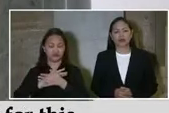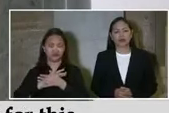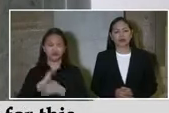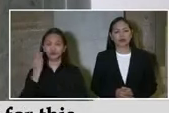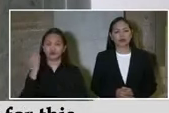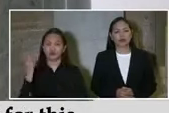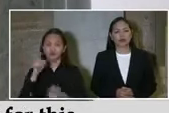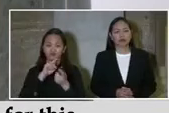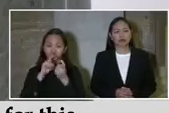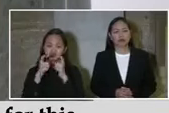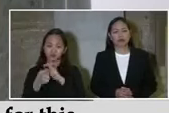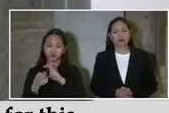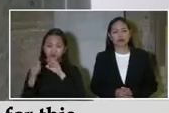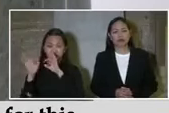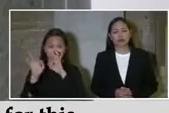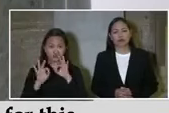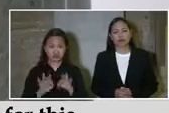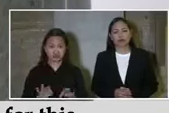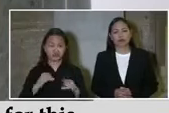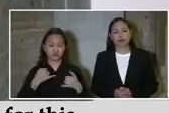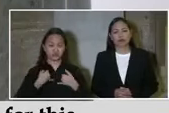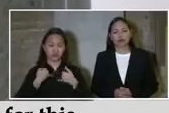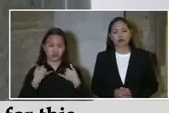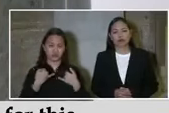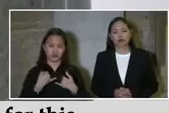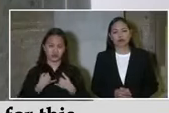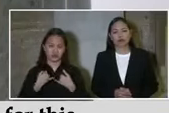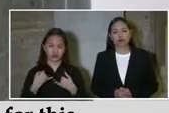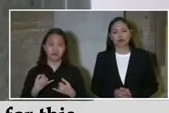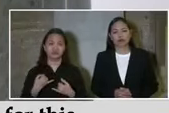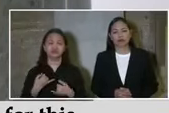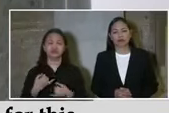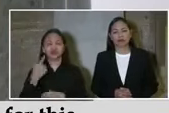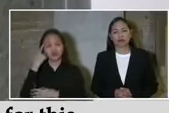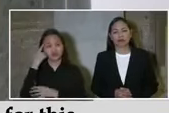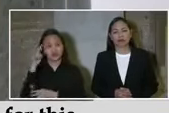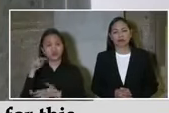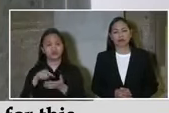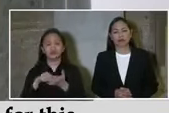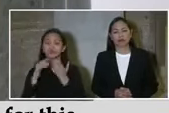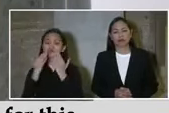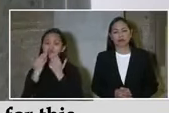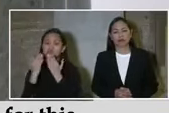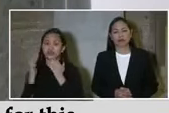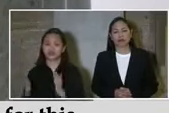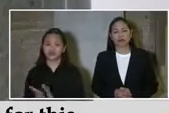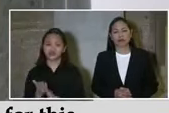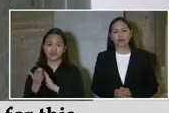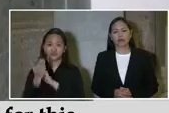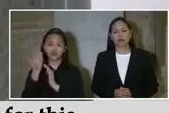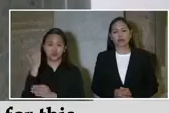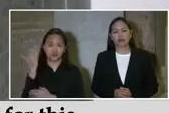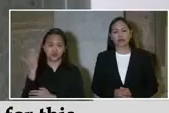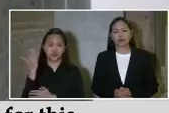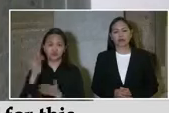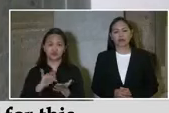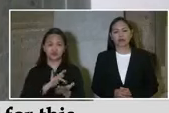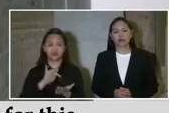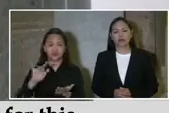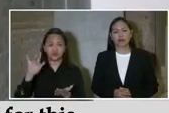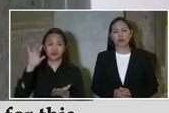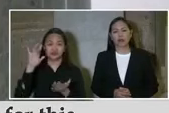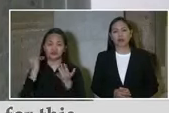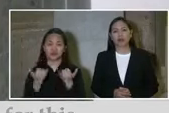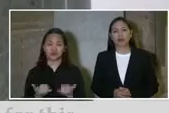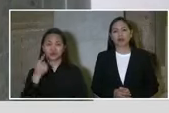You have turned our fears into joy, and for this we thank and praise you. To you be glory,